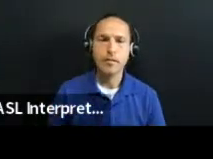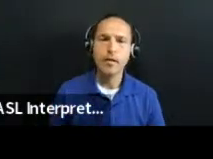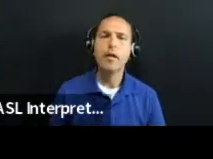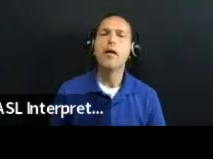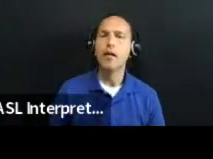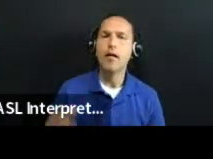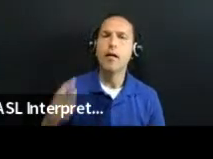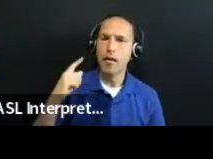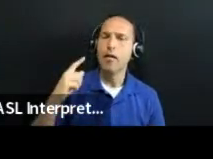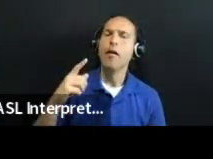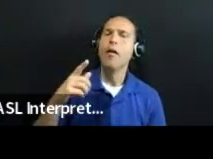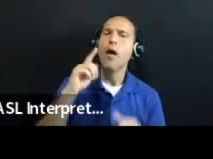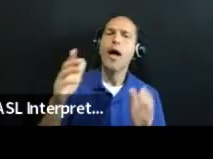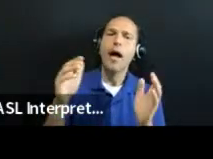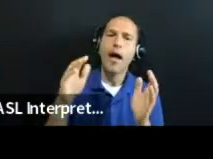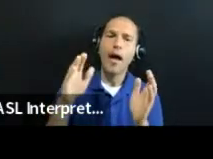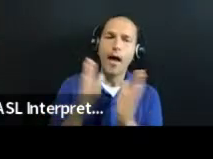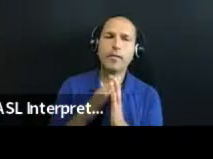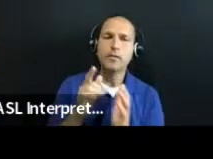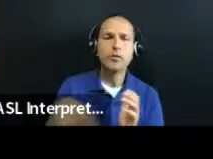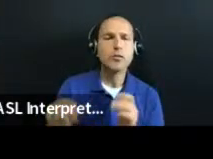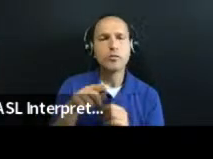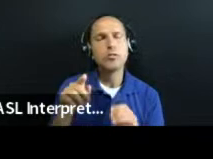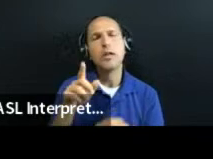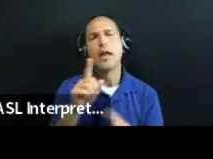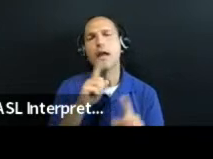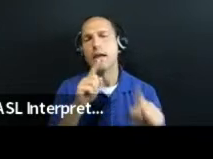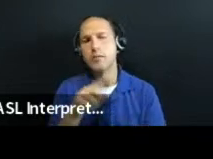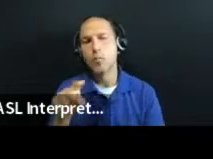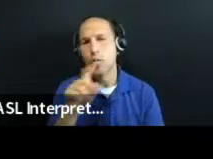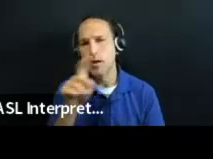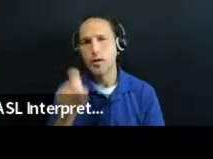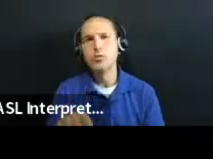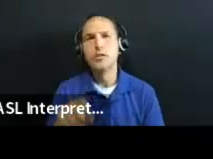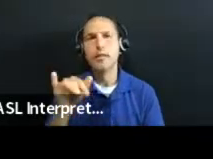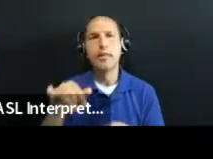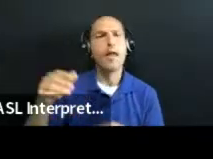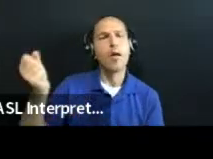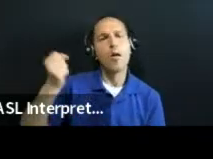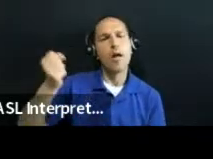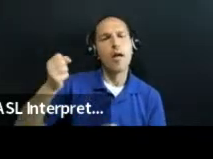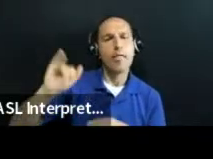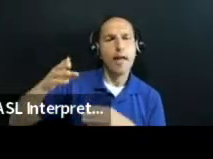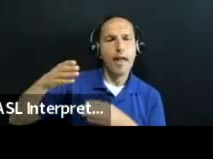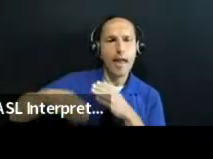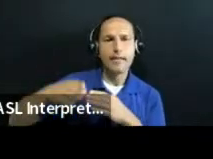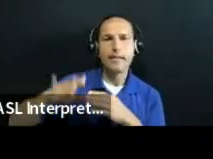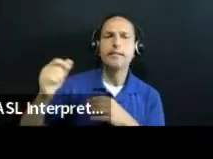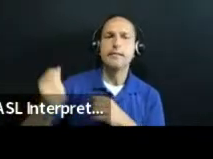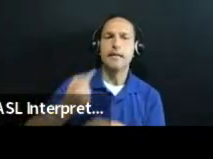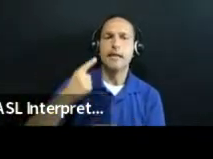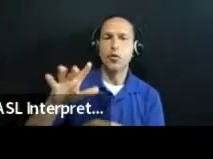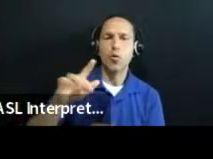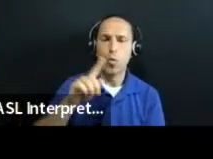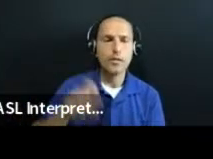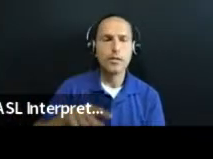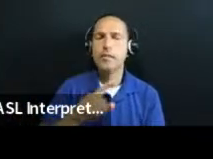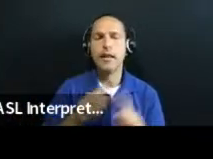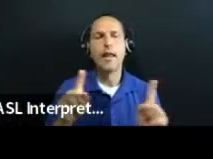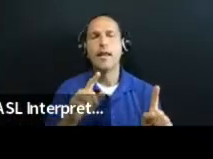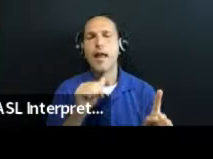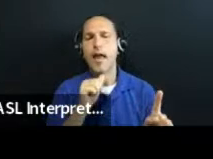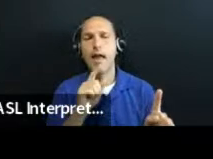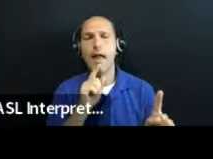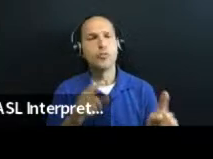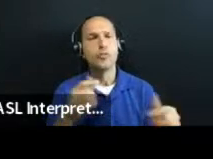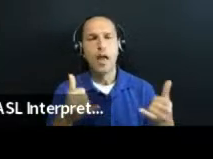I will ask folks we will be answering questions as much as possible at the end. Feel free to send your questions, but we will not be answering them until